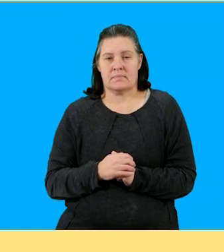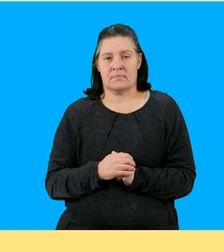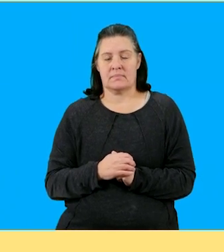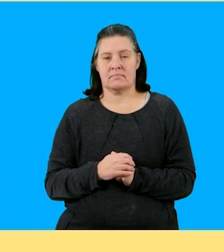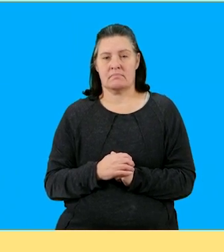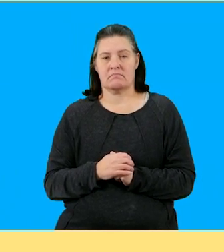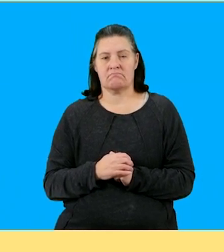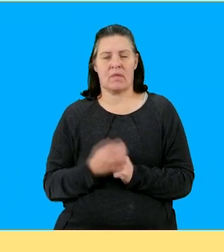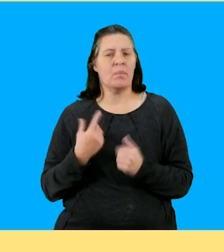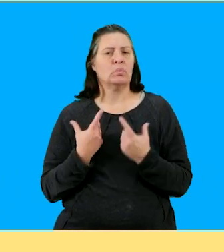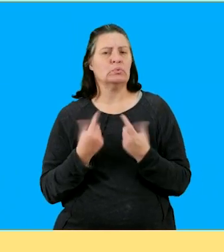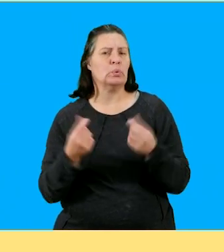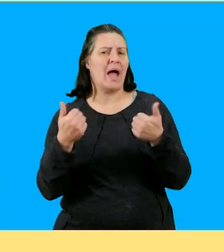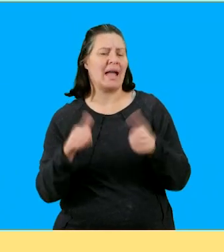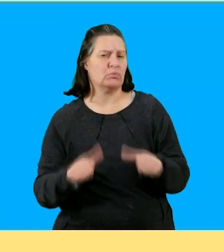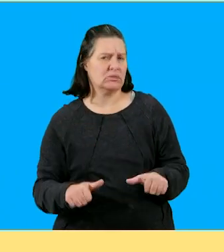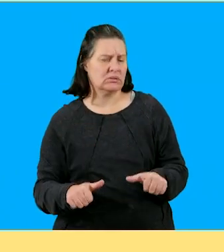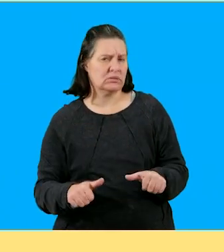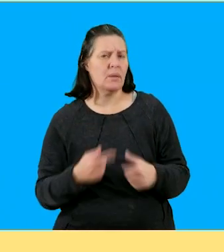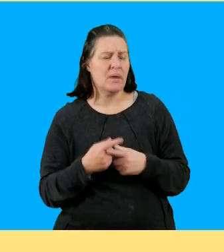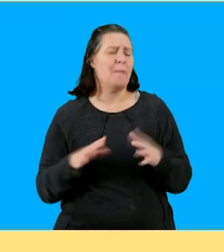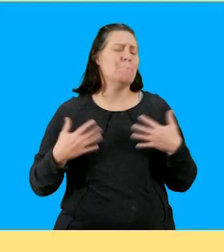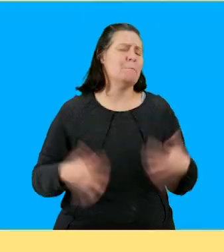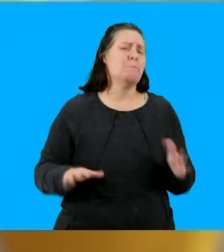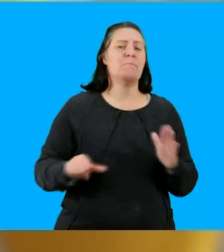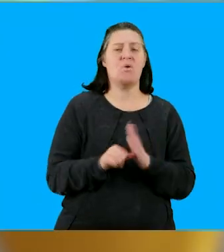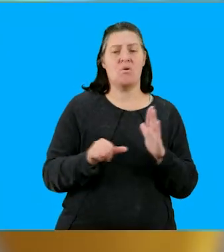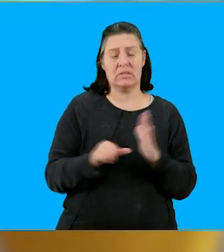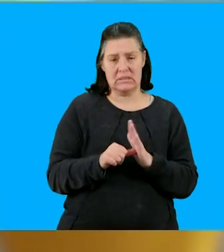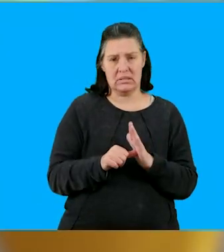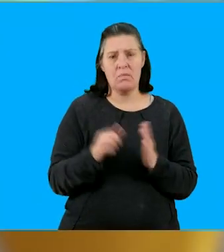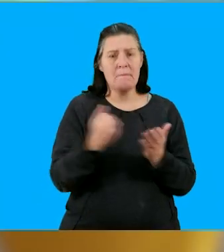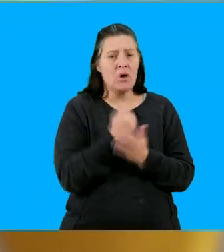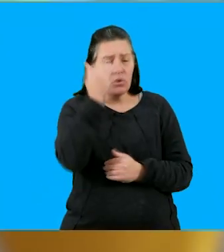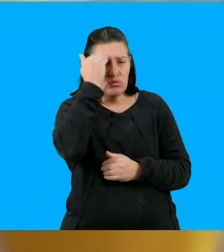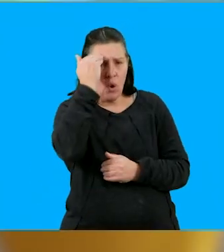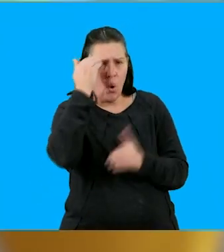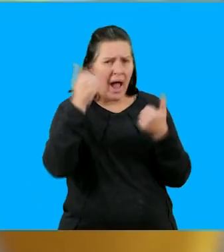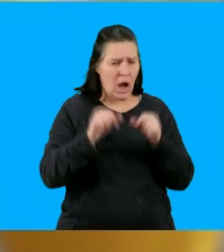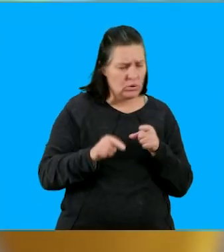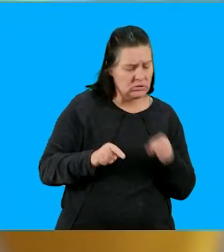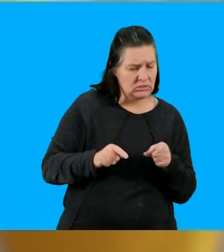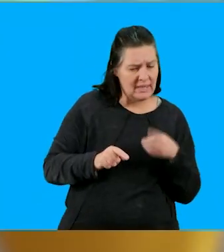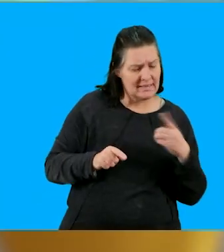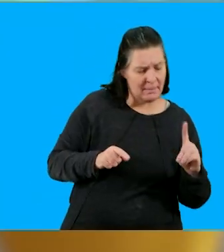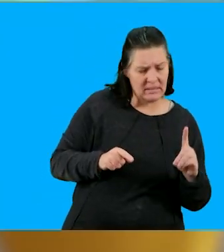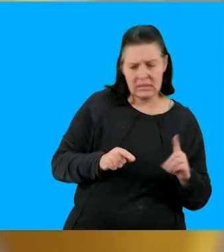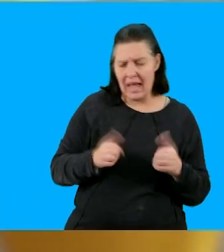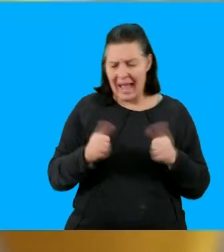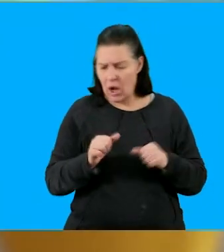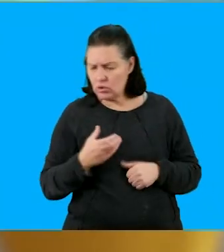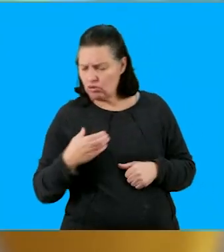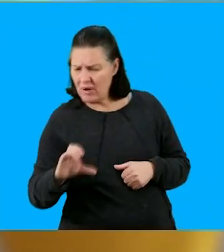When I am doing the accounting equation, it is very important for you to know which account is debited and which account